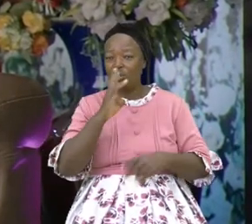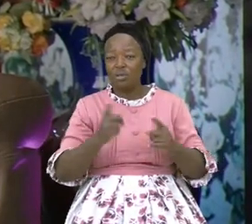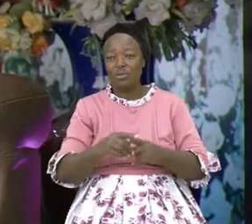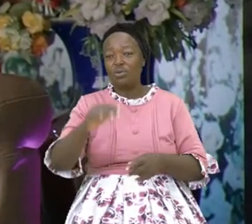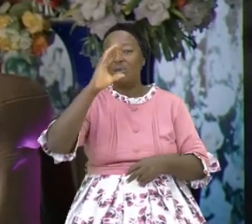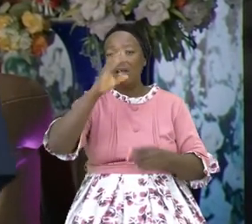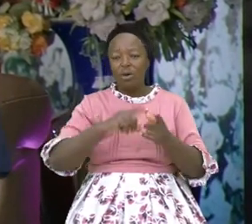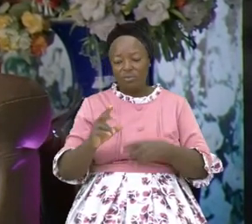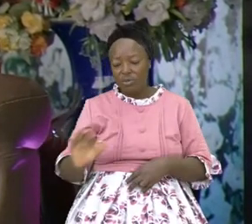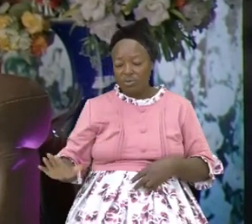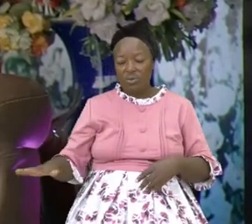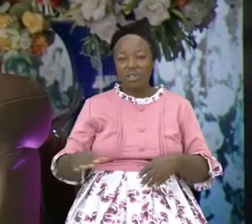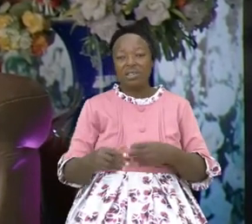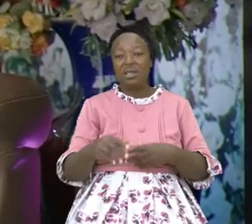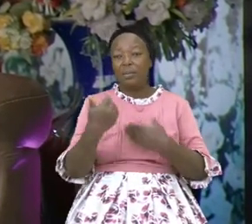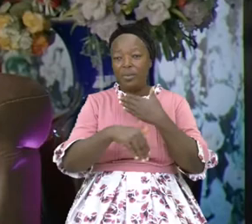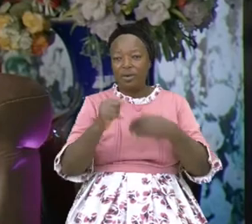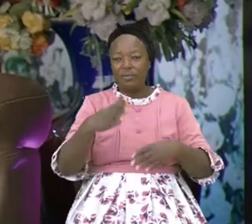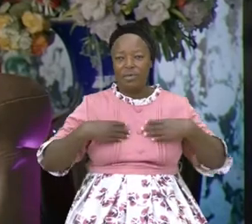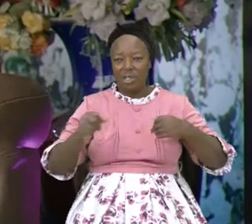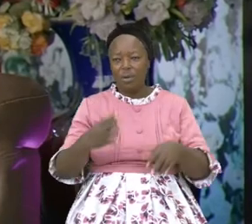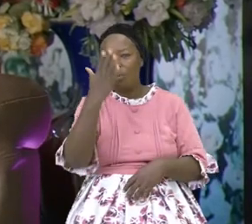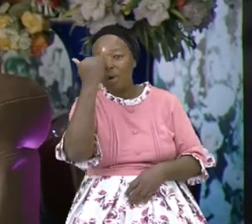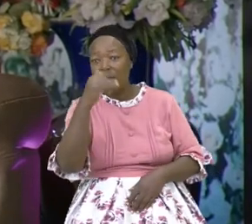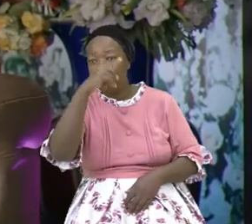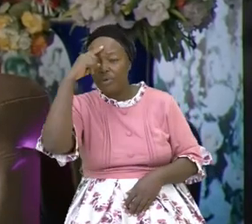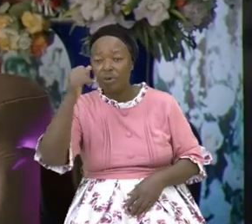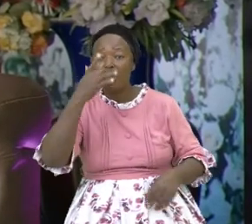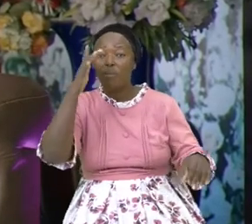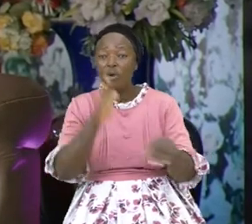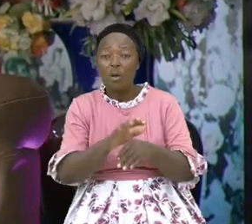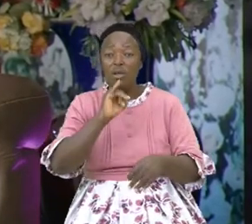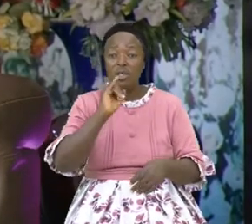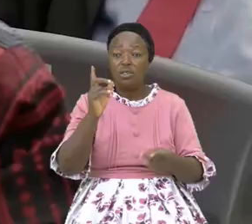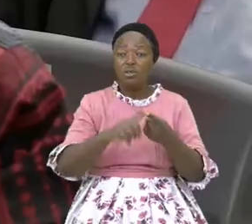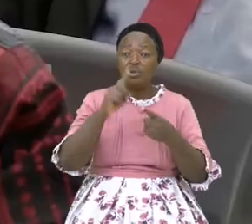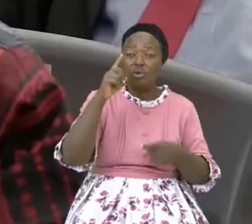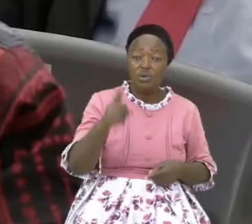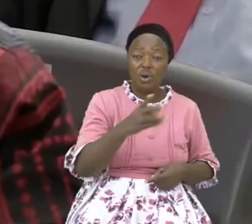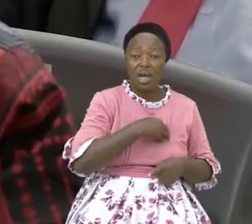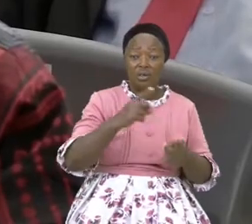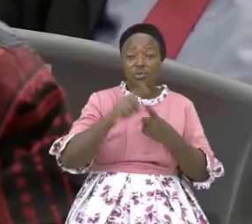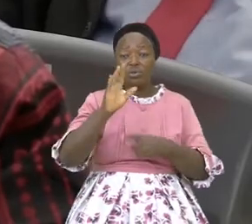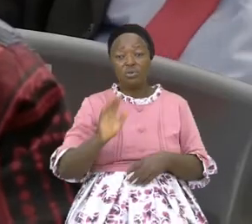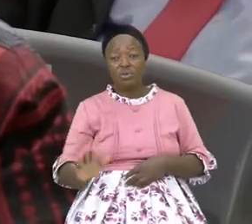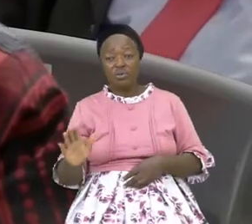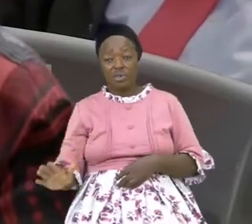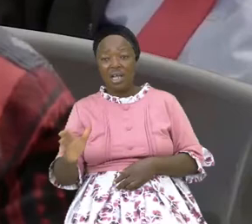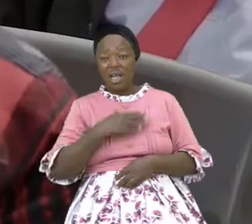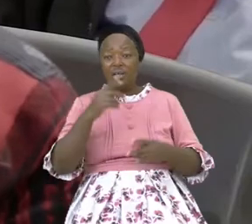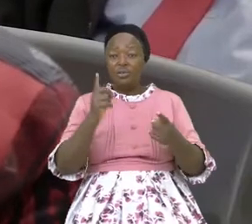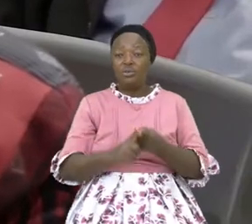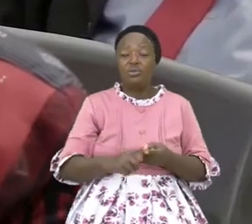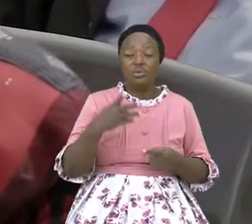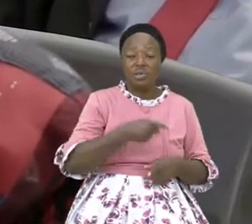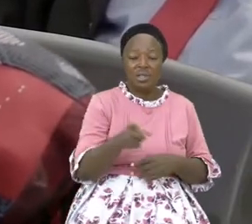children's bread, of your healing. Why? Because the promise is unto you and to your children and to them